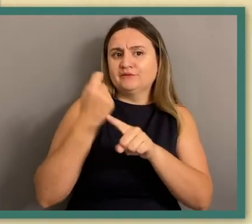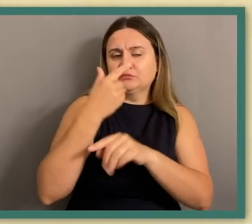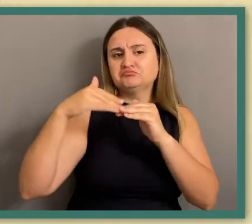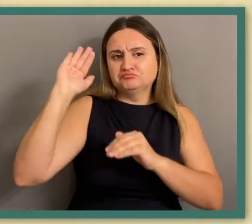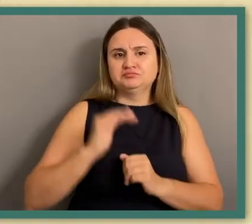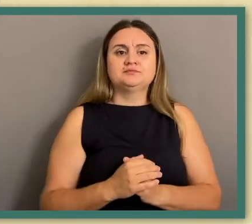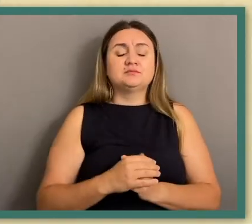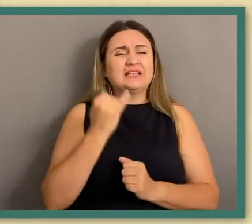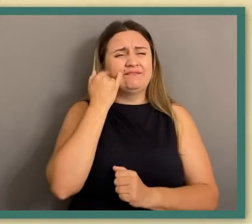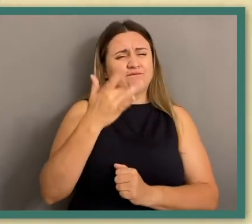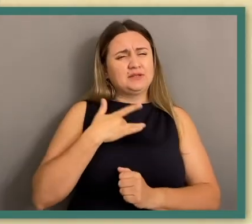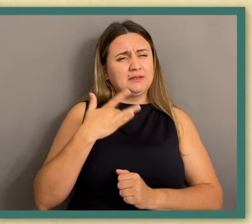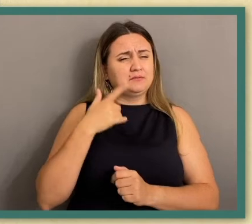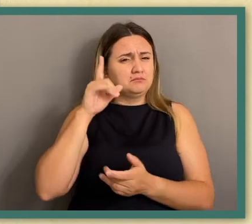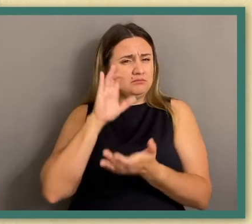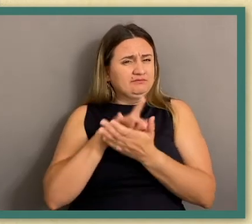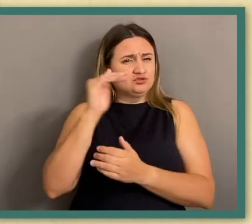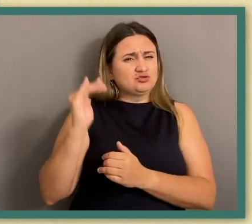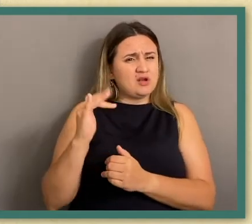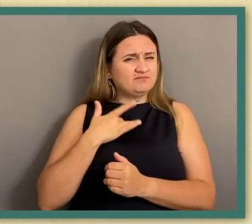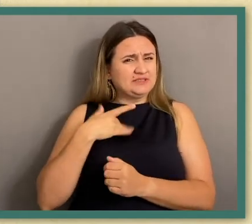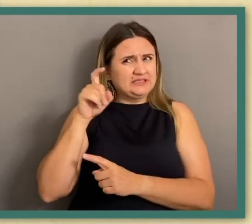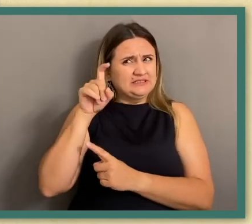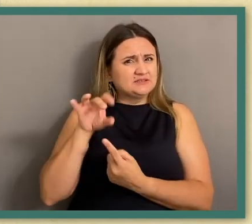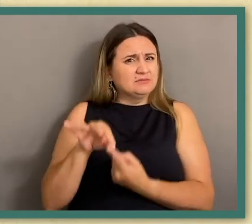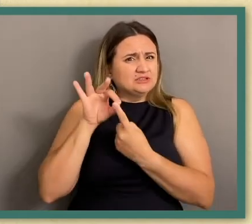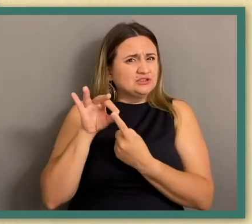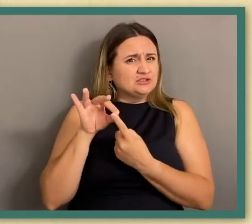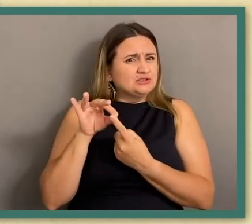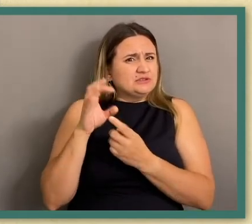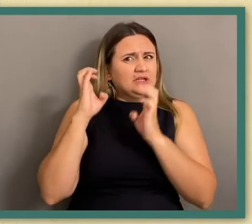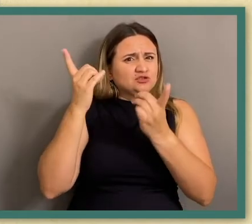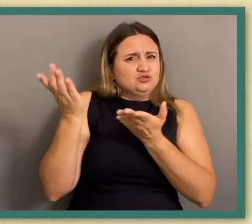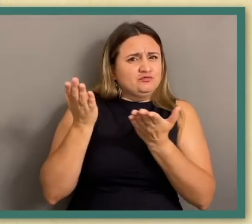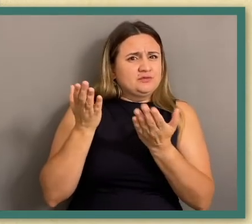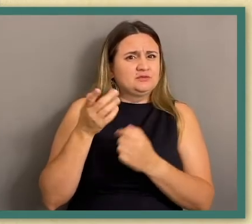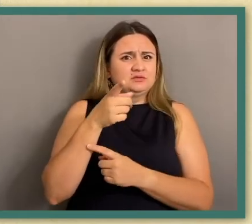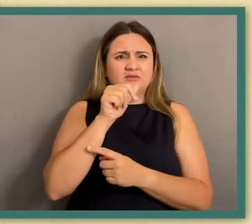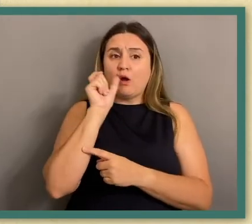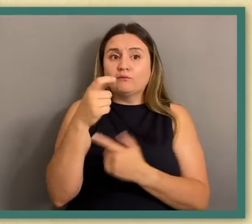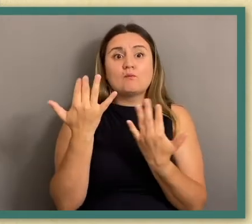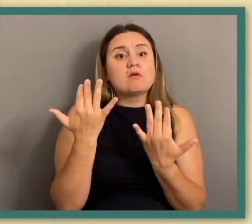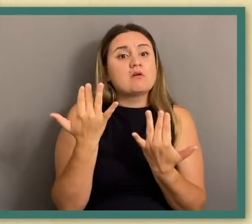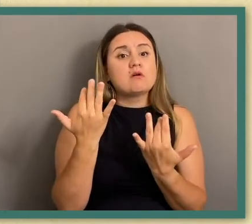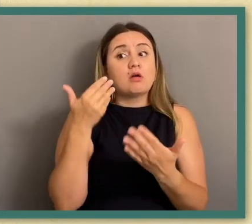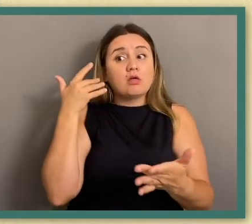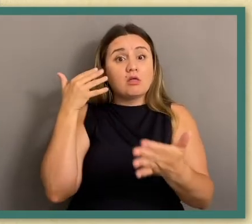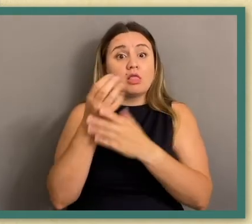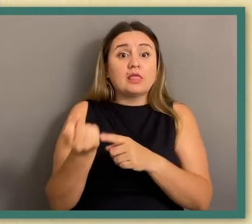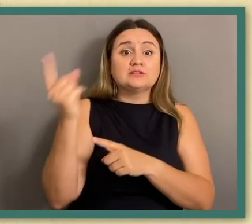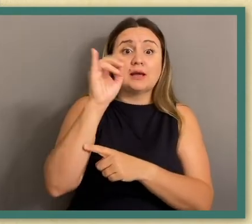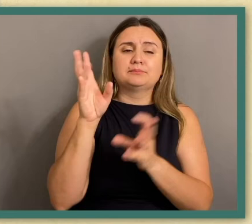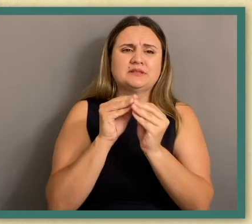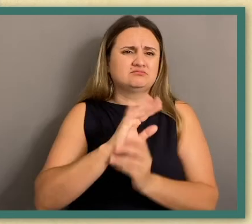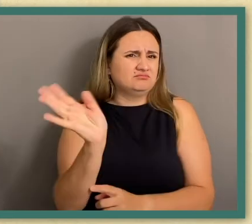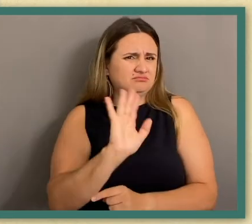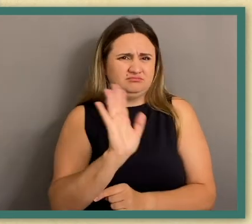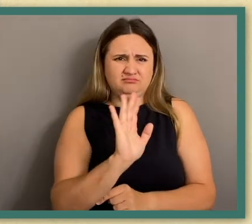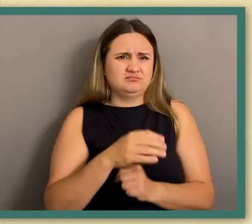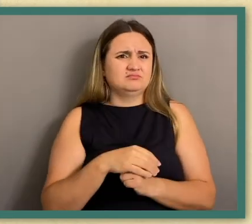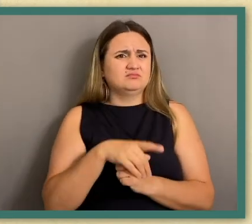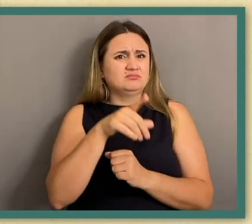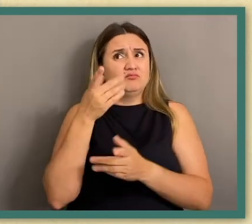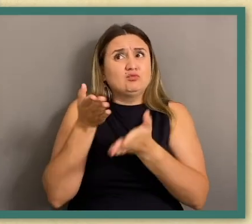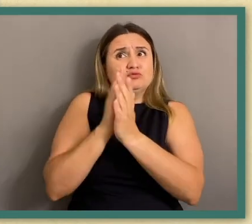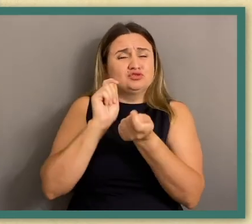your child needs different special education services, you do not have to wait until the annual IEP meeting to request a change. You